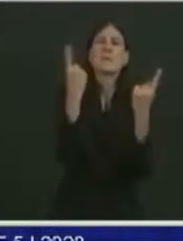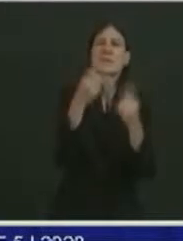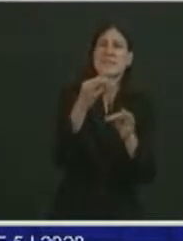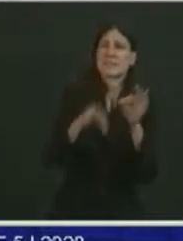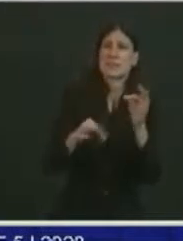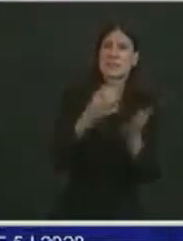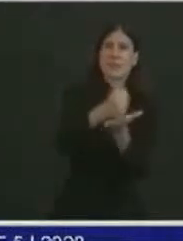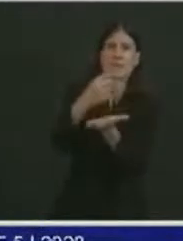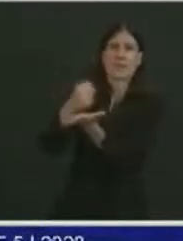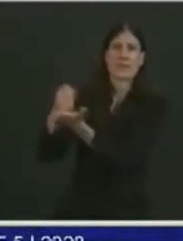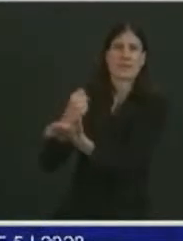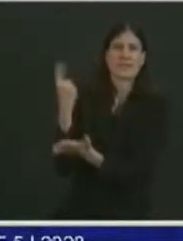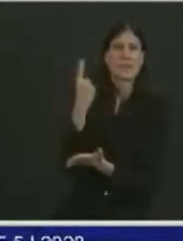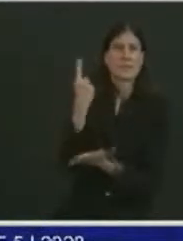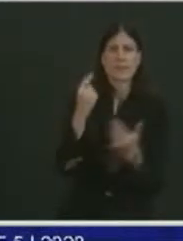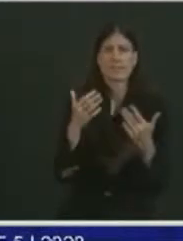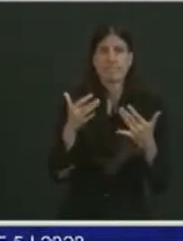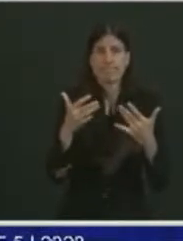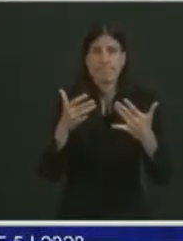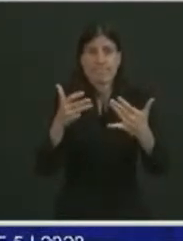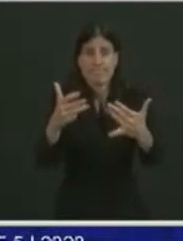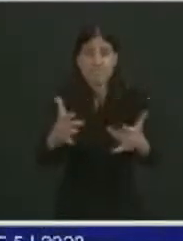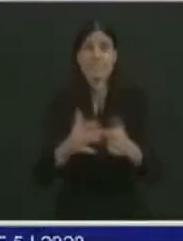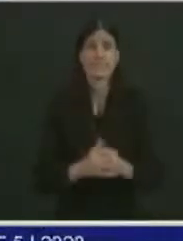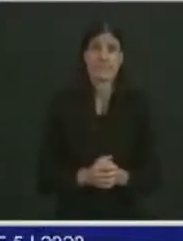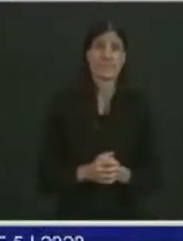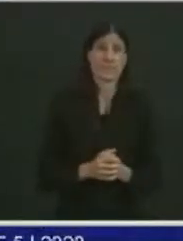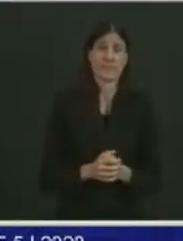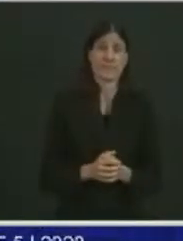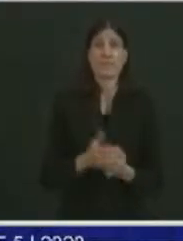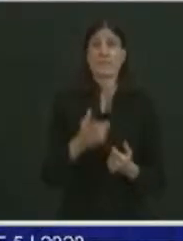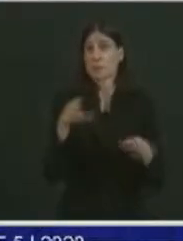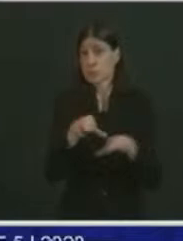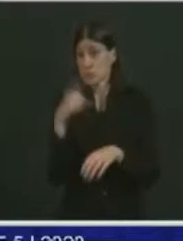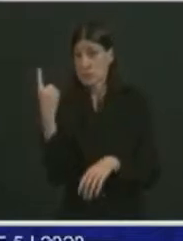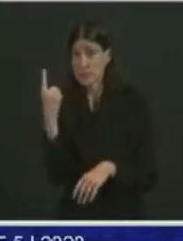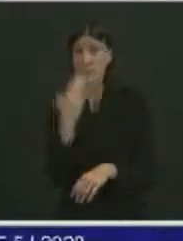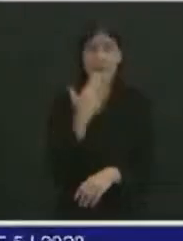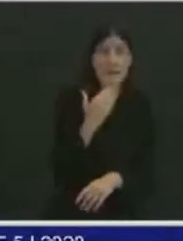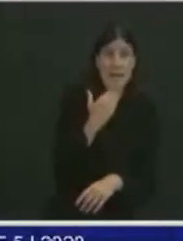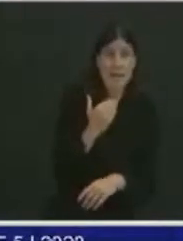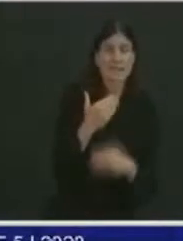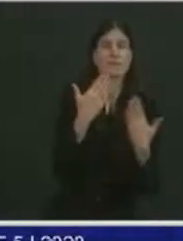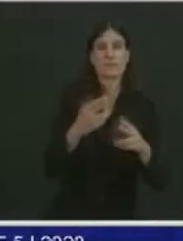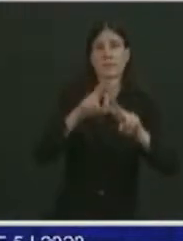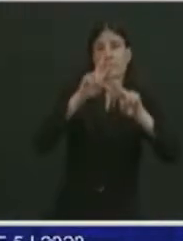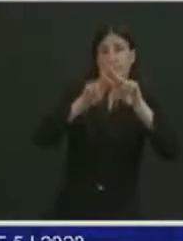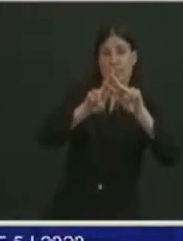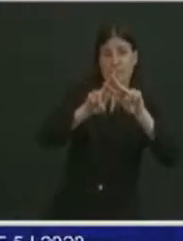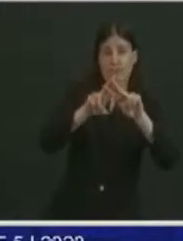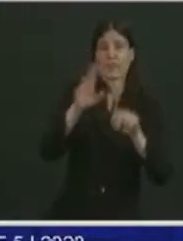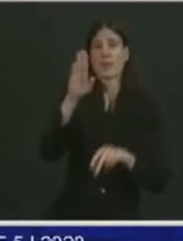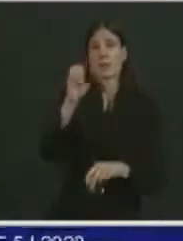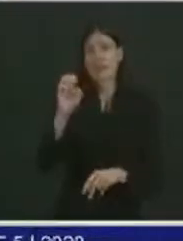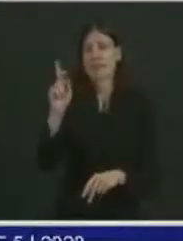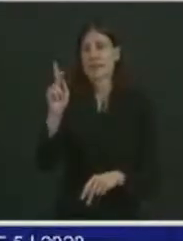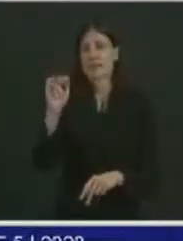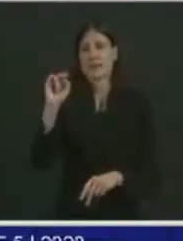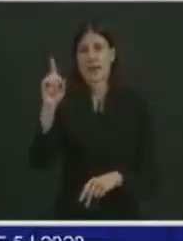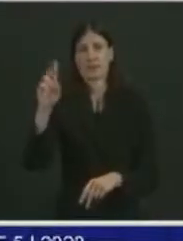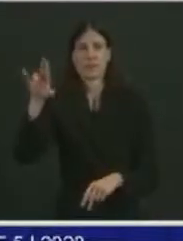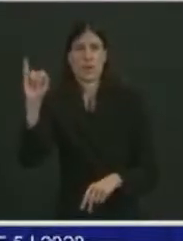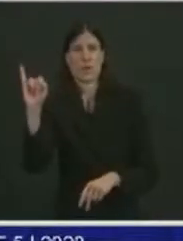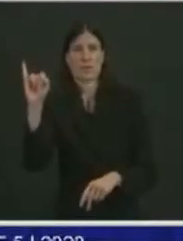it on social media, hashtag BeKindRI. And thank you to the United Way. One act of kindness